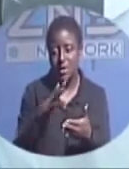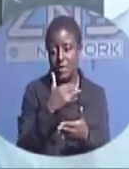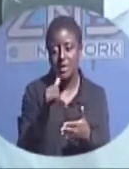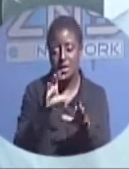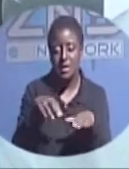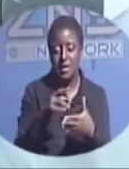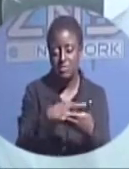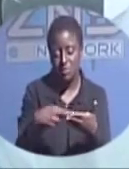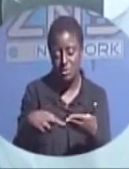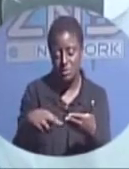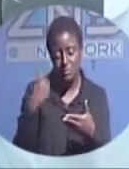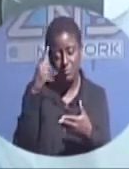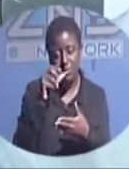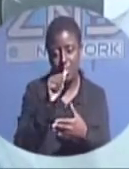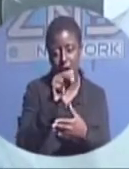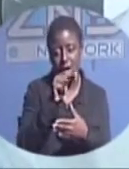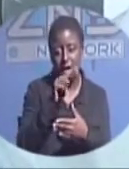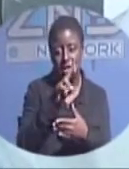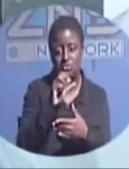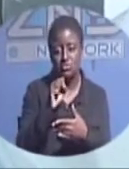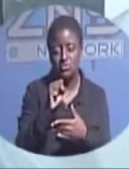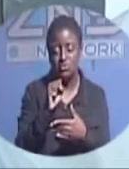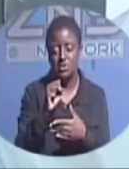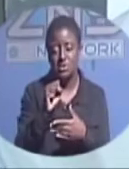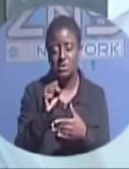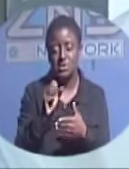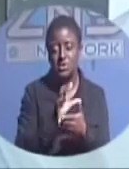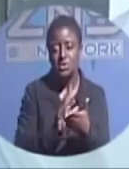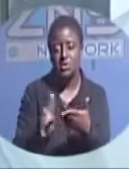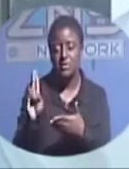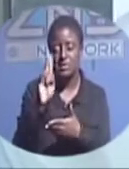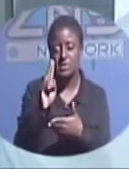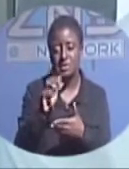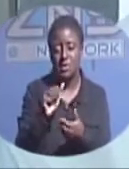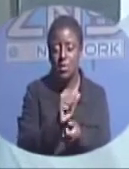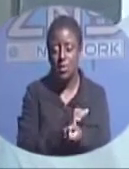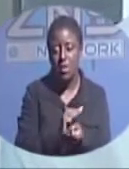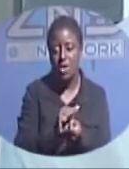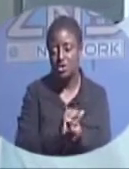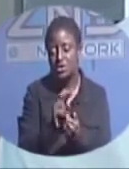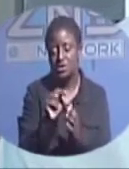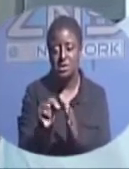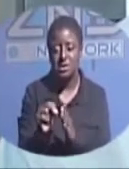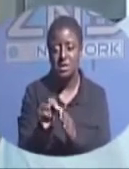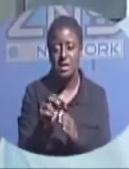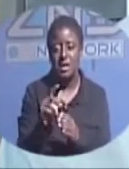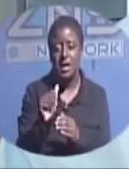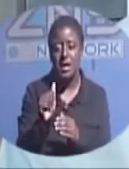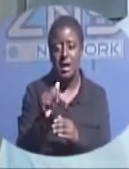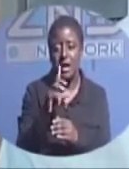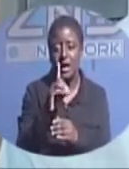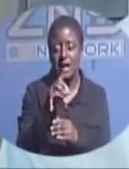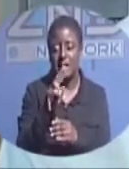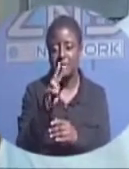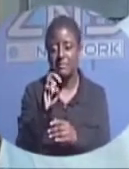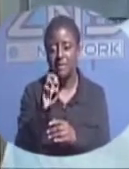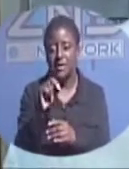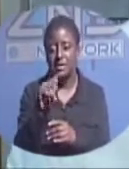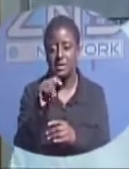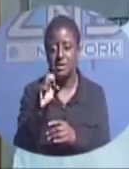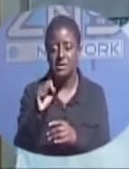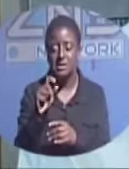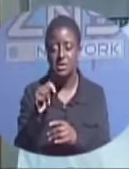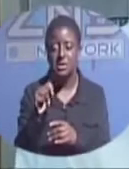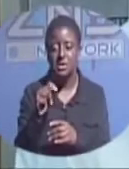Oakwood University, for Washington Adventist University, and receive those degrees. They